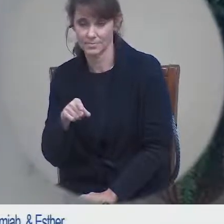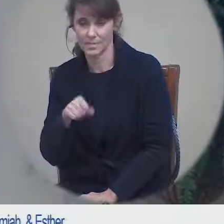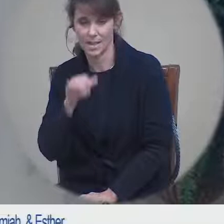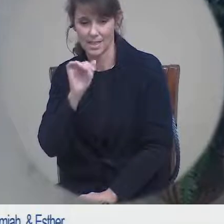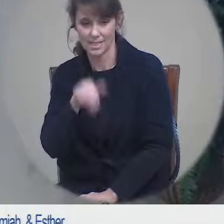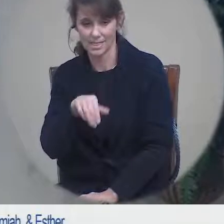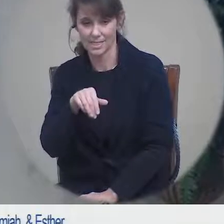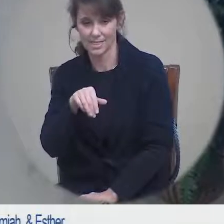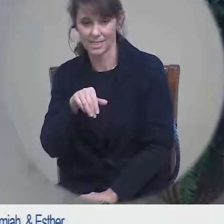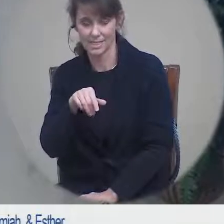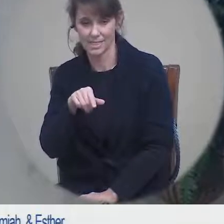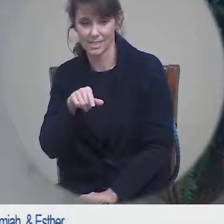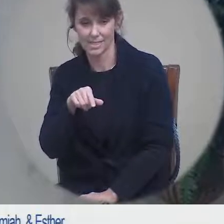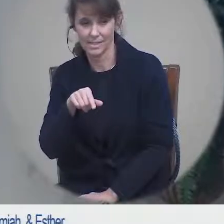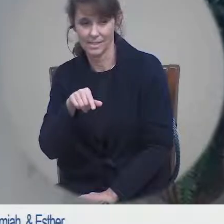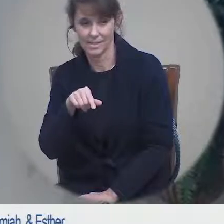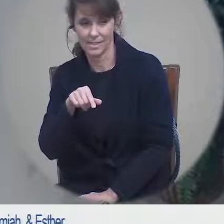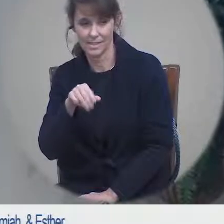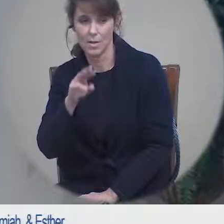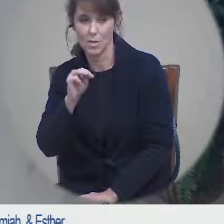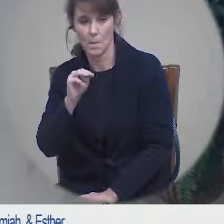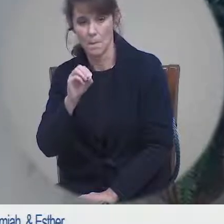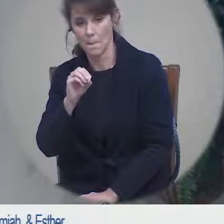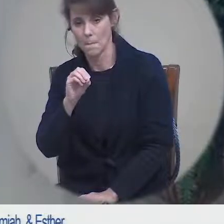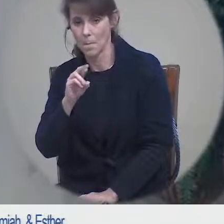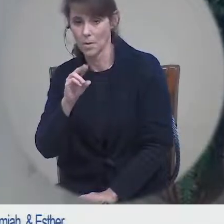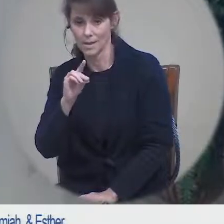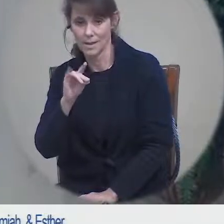Kish of the tribe of Benjamin.